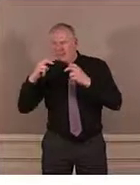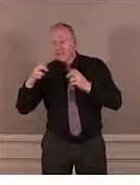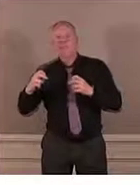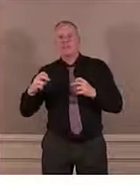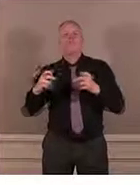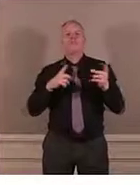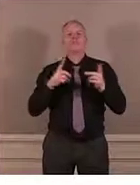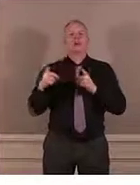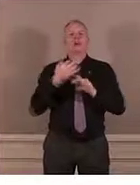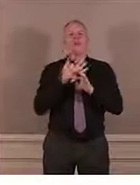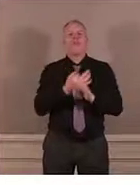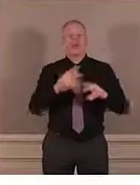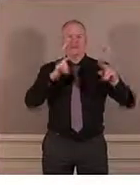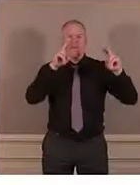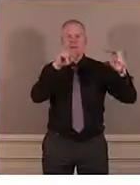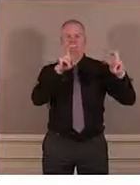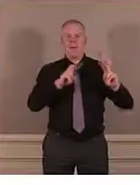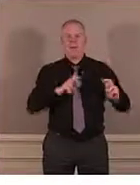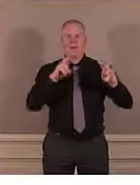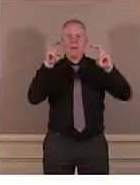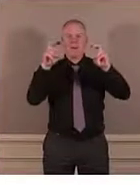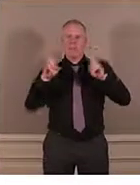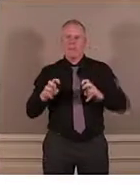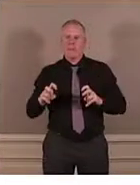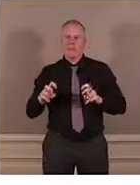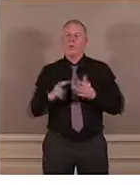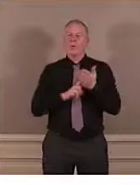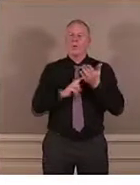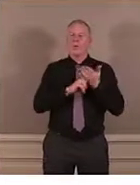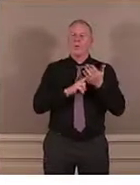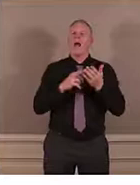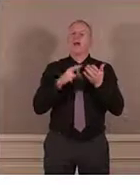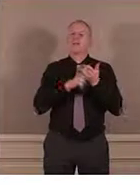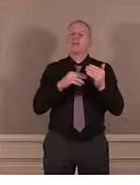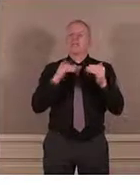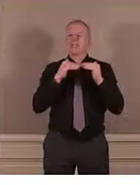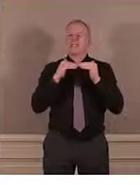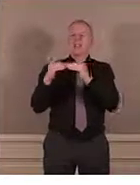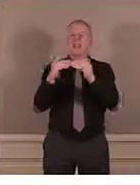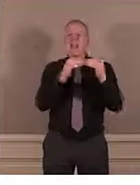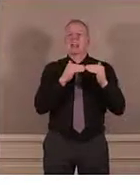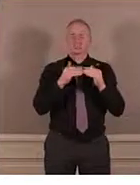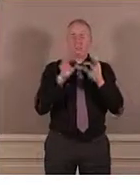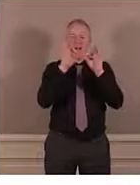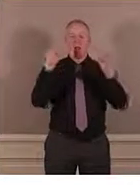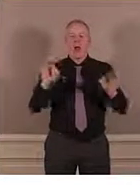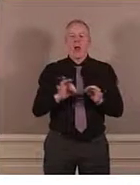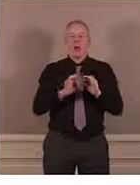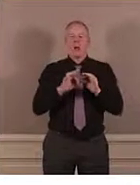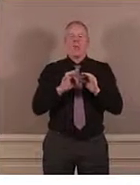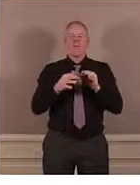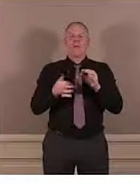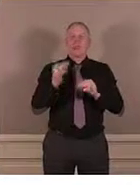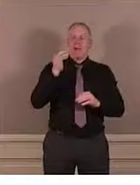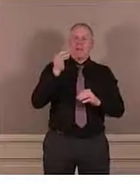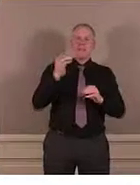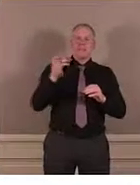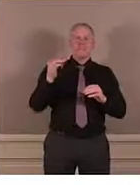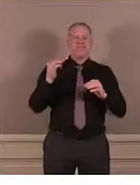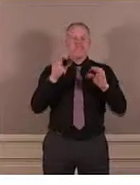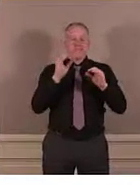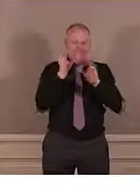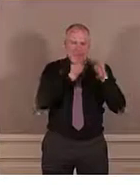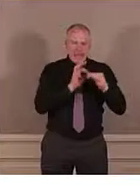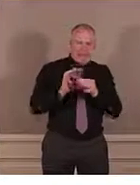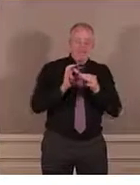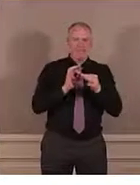according to a thematic analysis approach, and we used a kind of standardized coding framework to draw out some of the key themes that were of interest